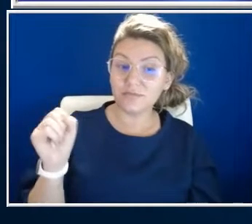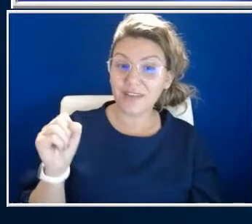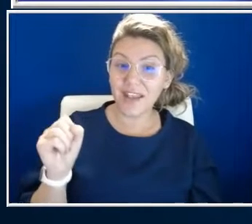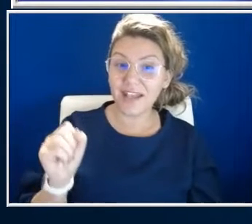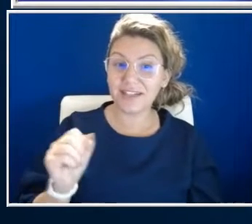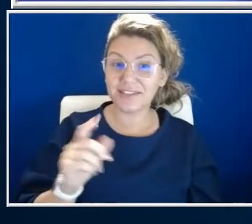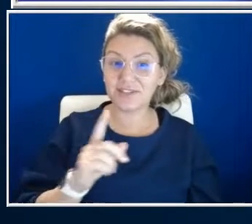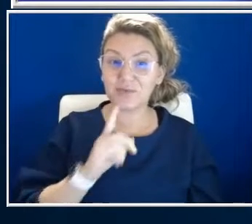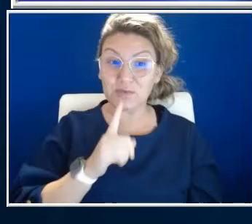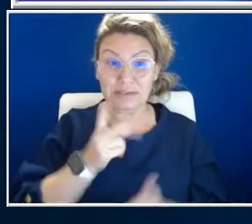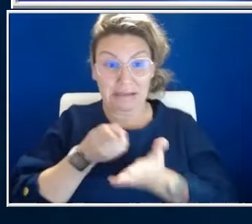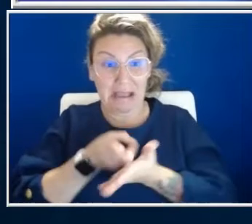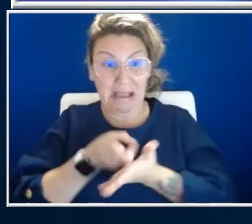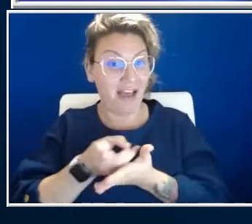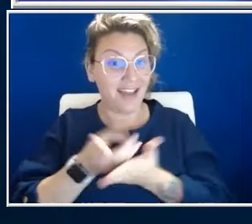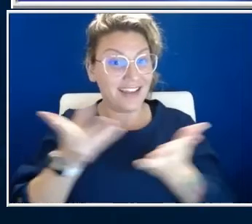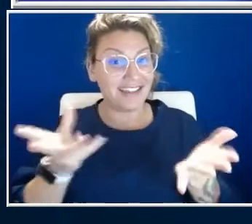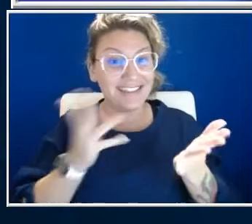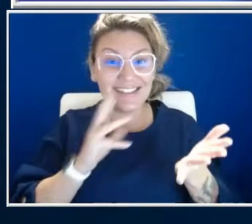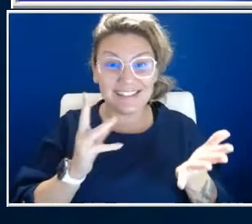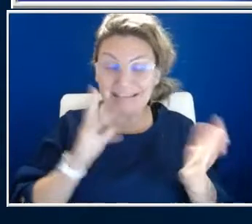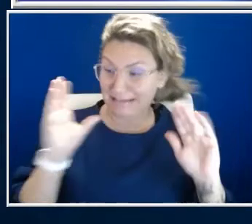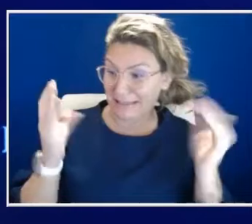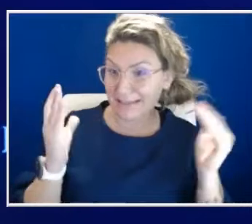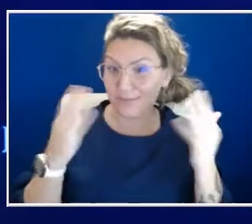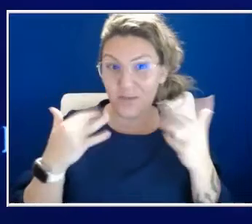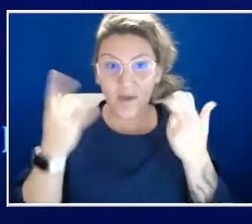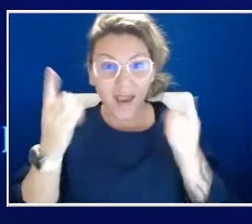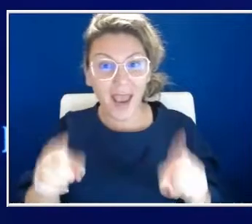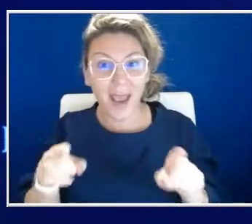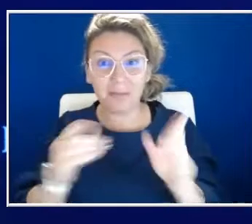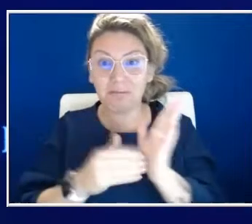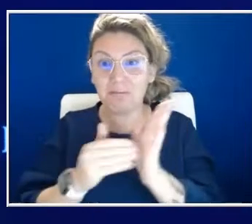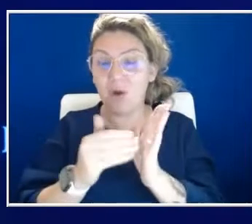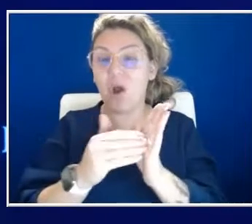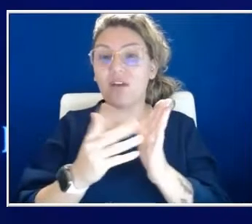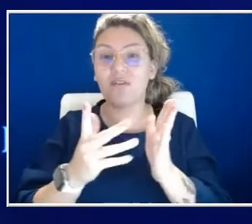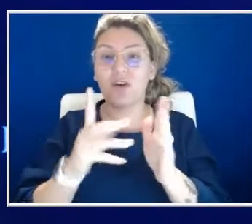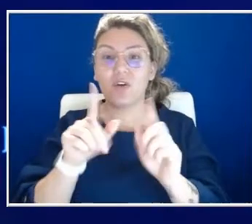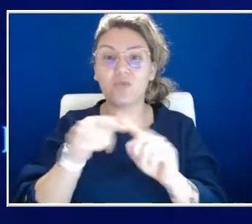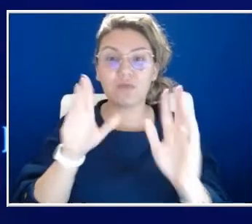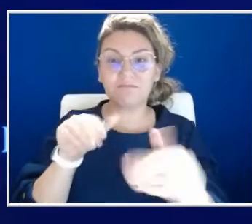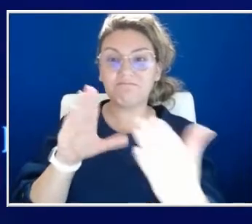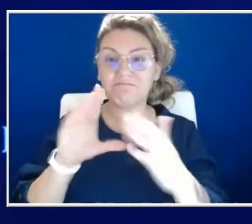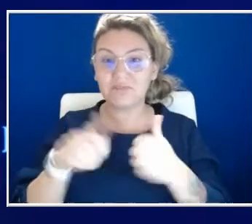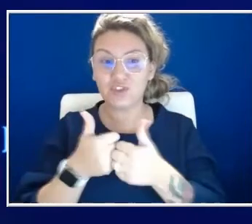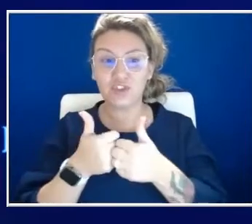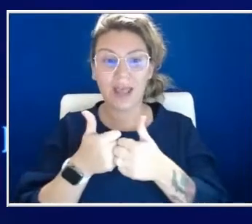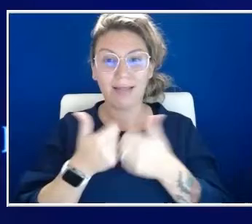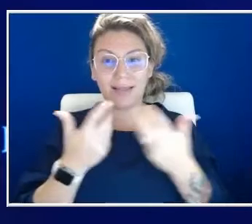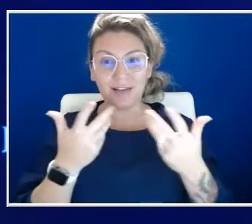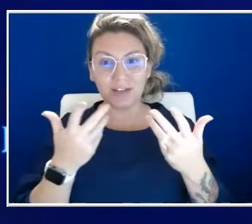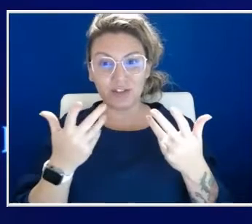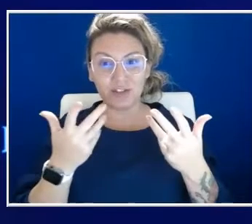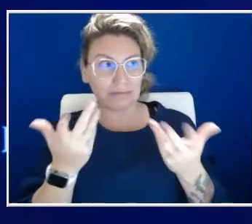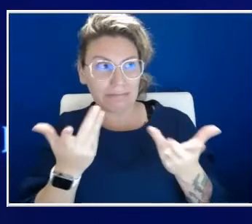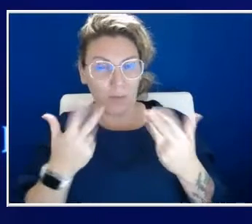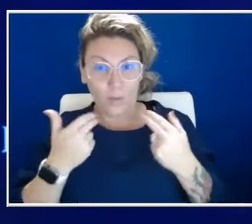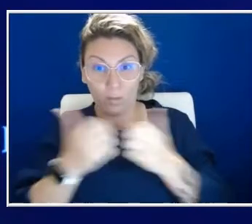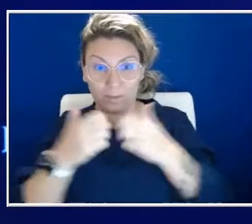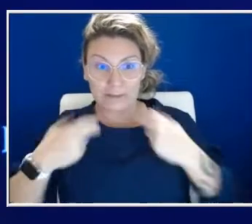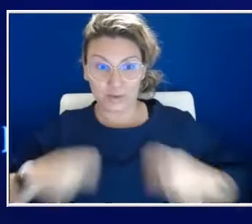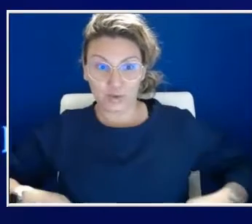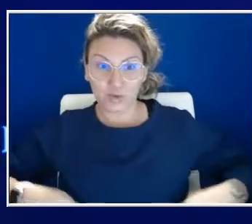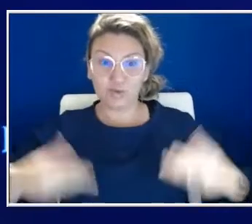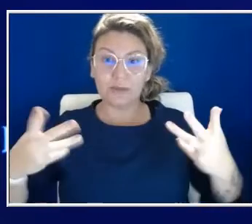quite honestly very similar to what happens oftentimes when we're maybe faced with a challenging case on a human patient. You know,